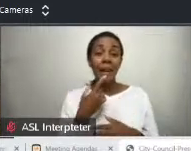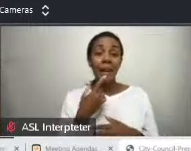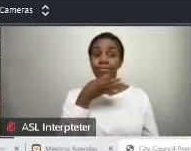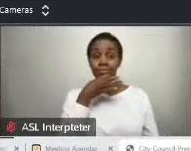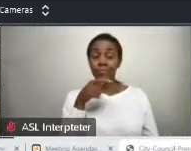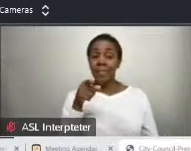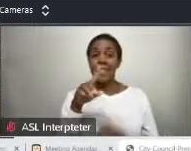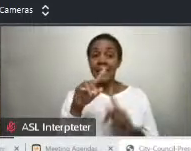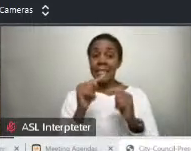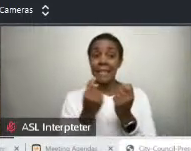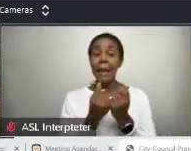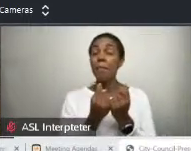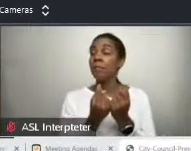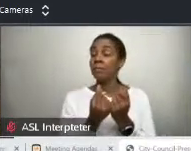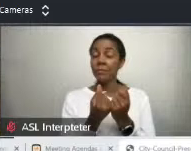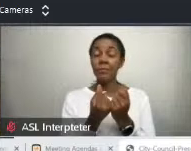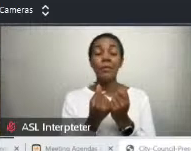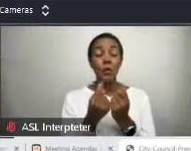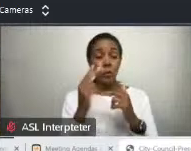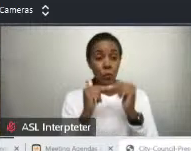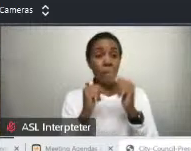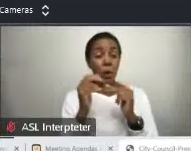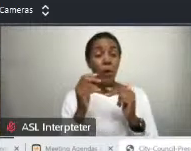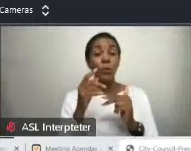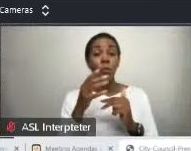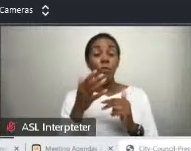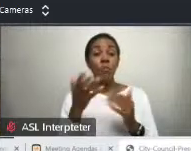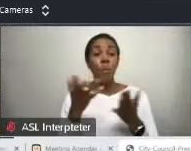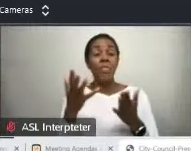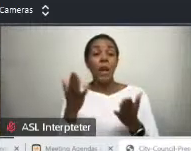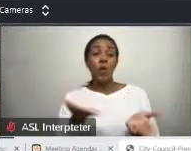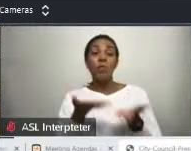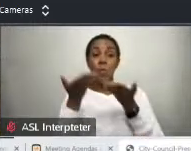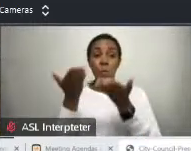convinced to build what they are proposing to build.